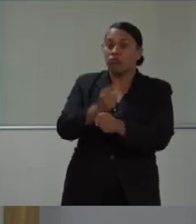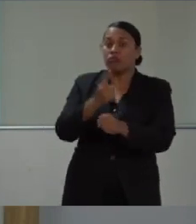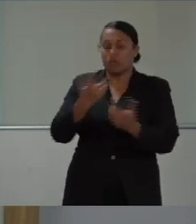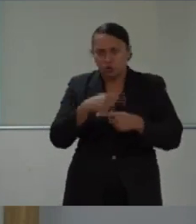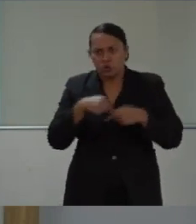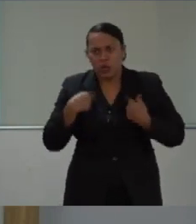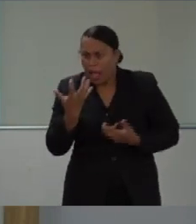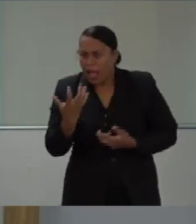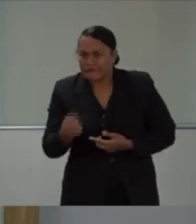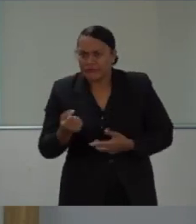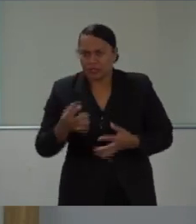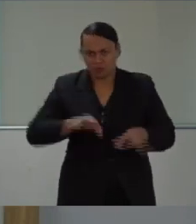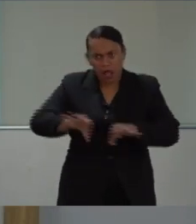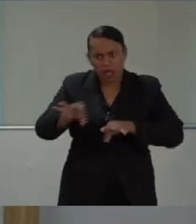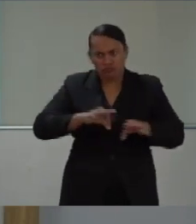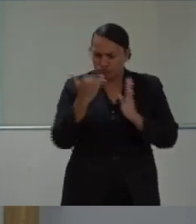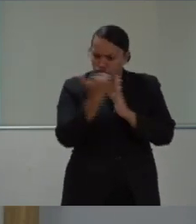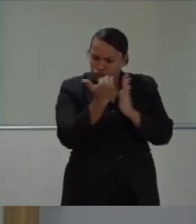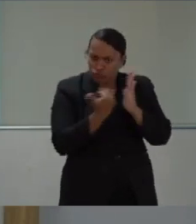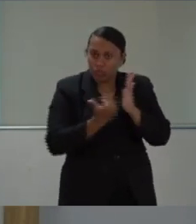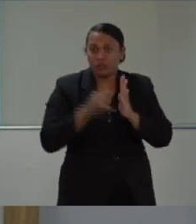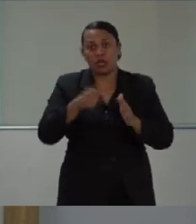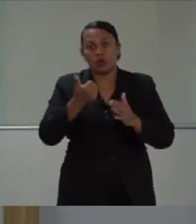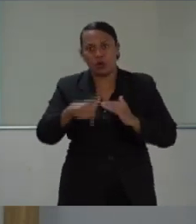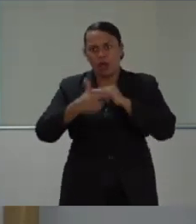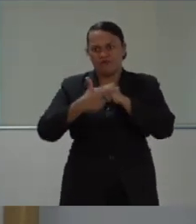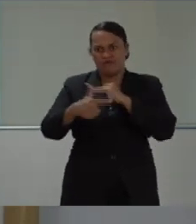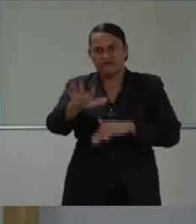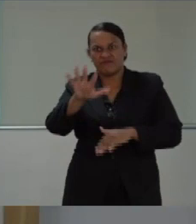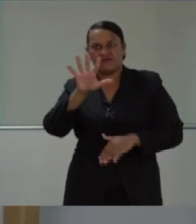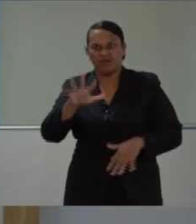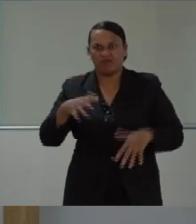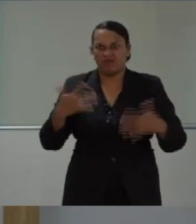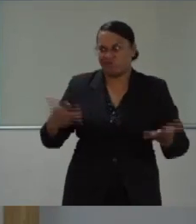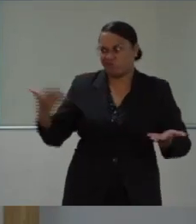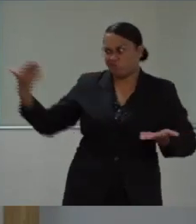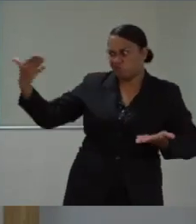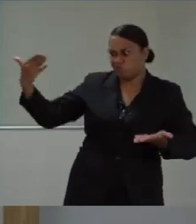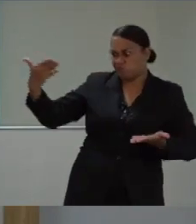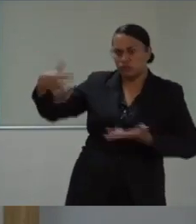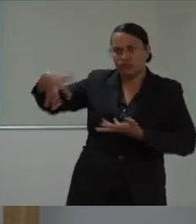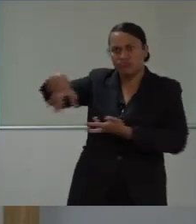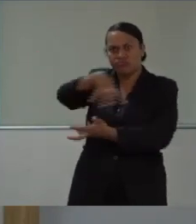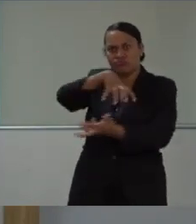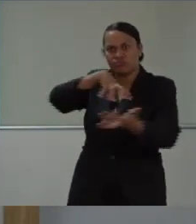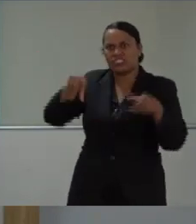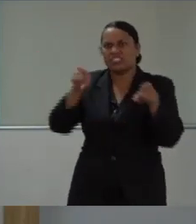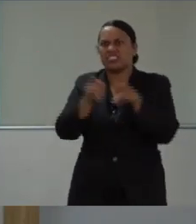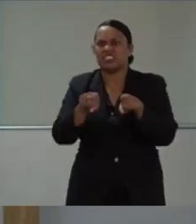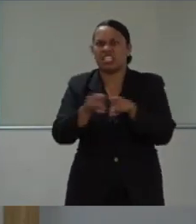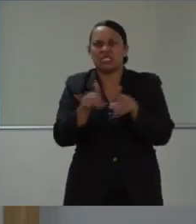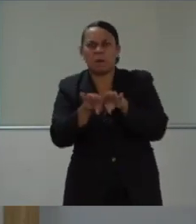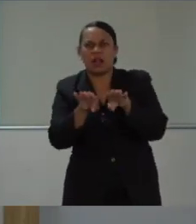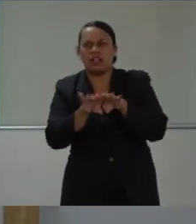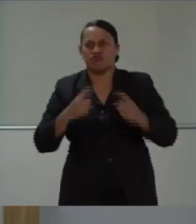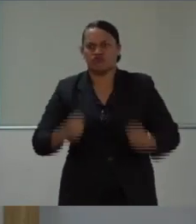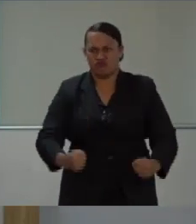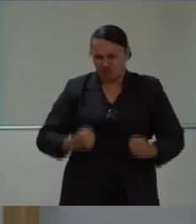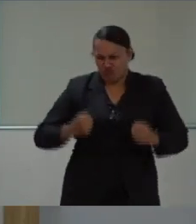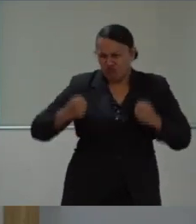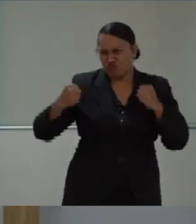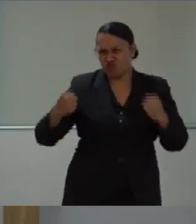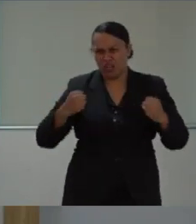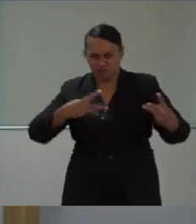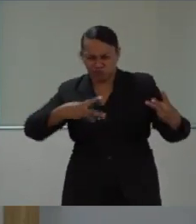Harold, a Category 5 cyclone currently rivaling the strength of T.C. Winston, is currently wreaking havoc